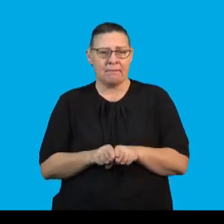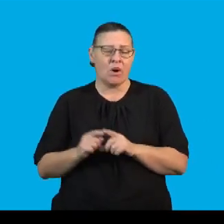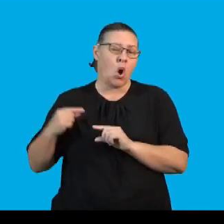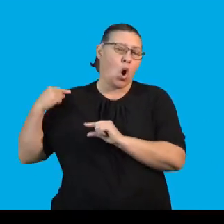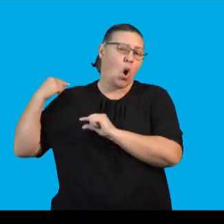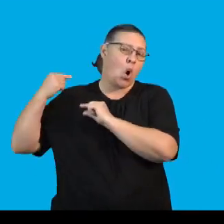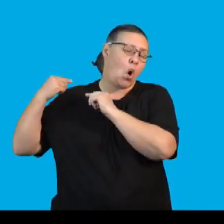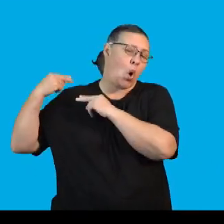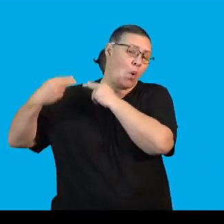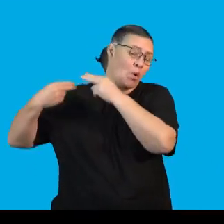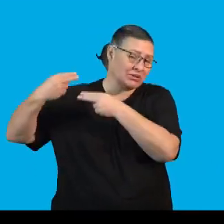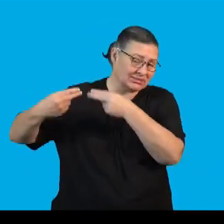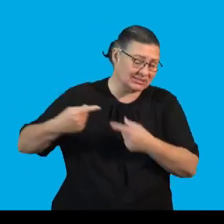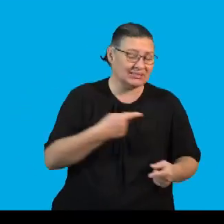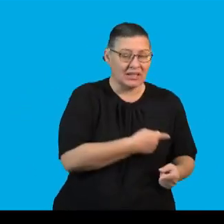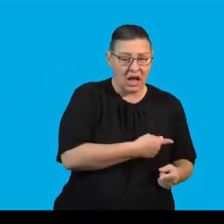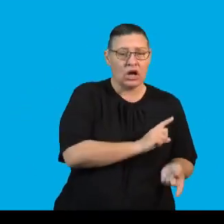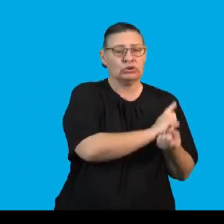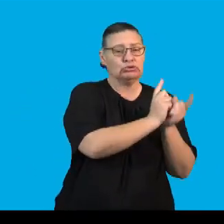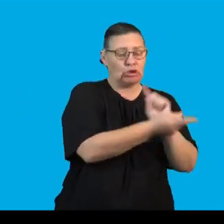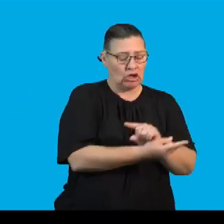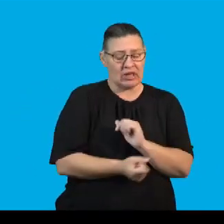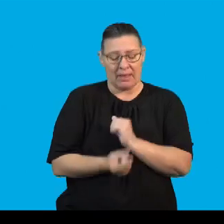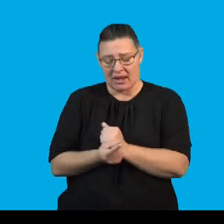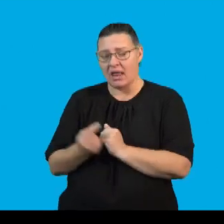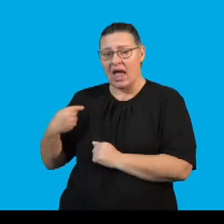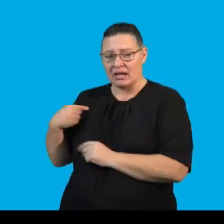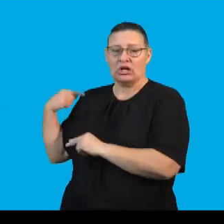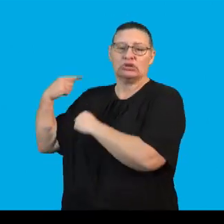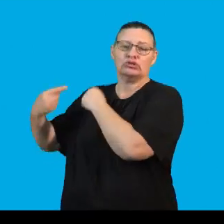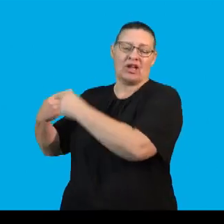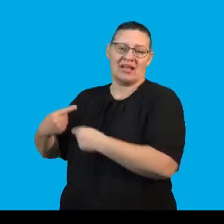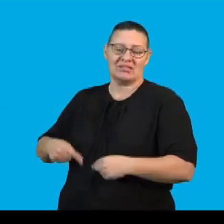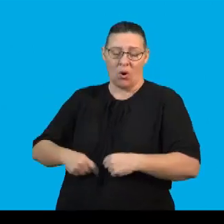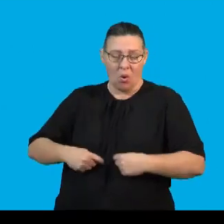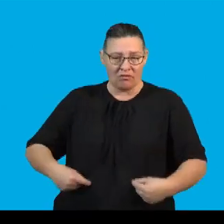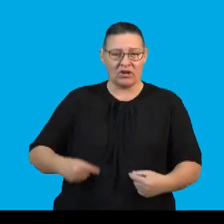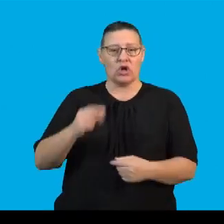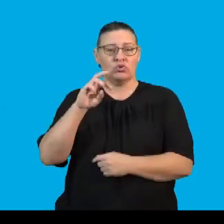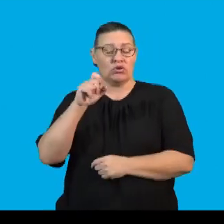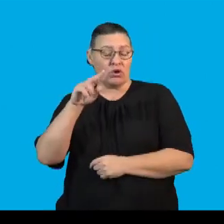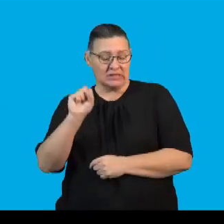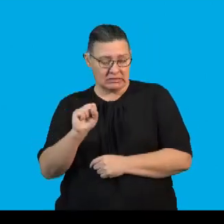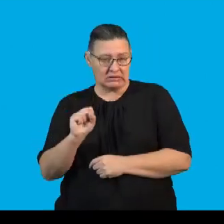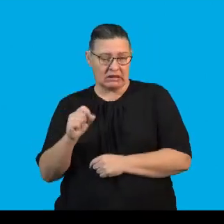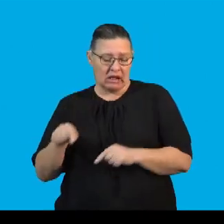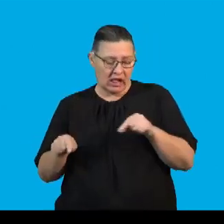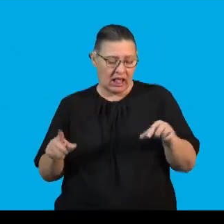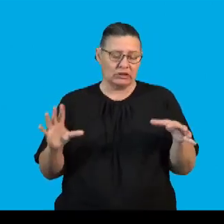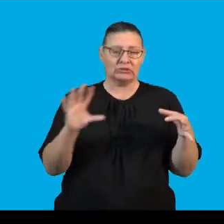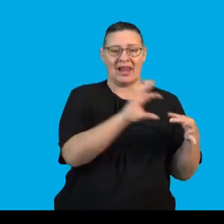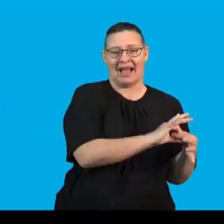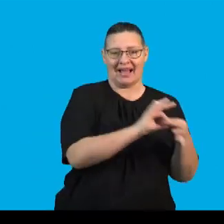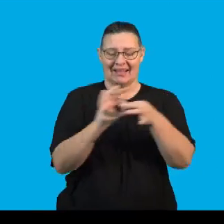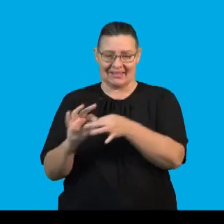link changes in hormones to changes in ovary and uterus. You